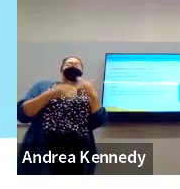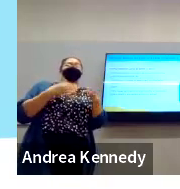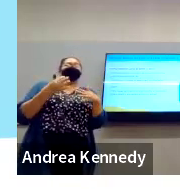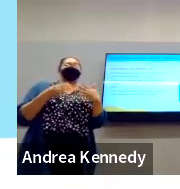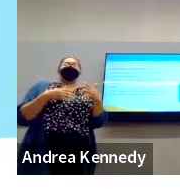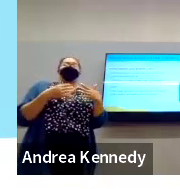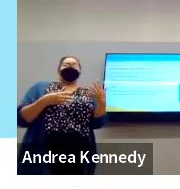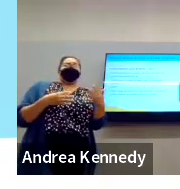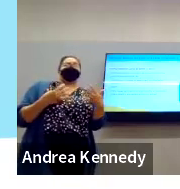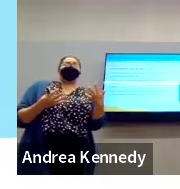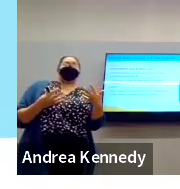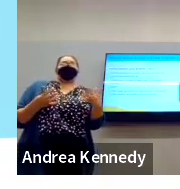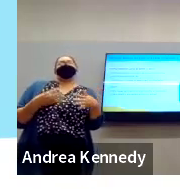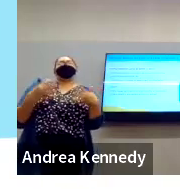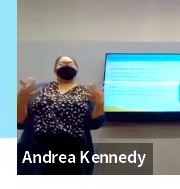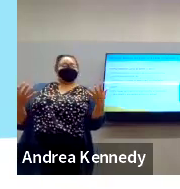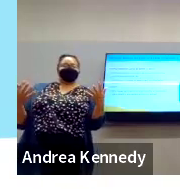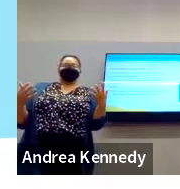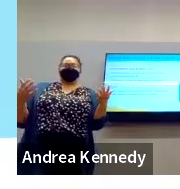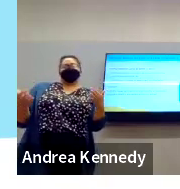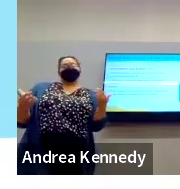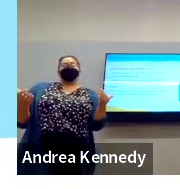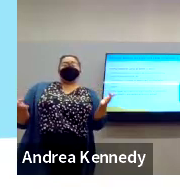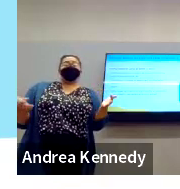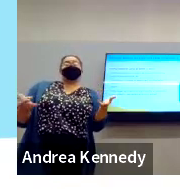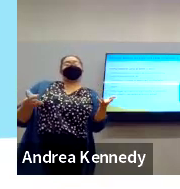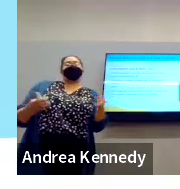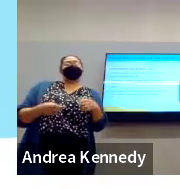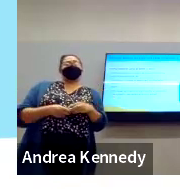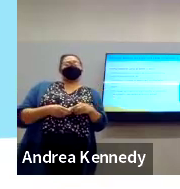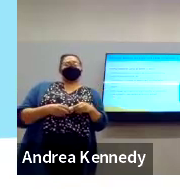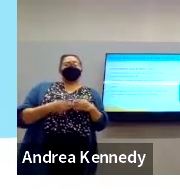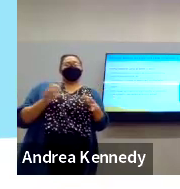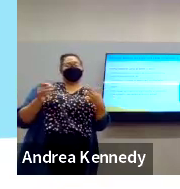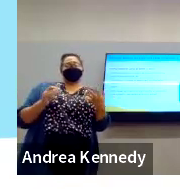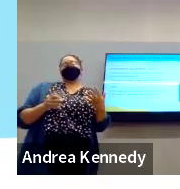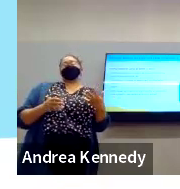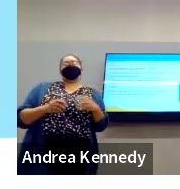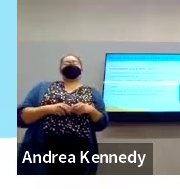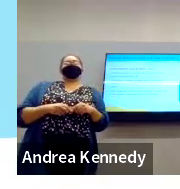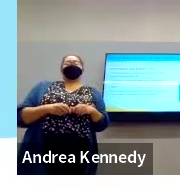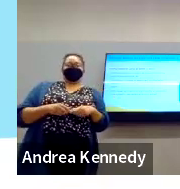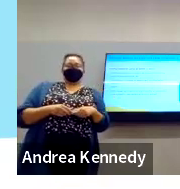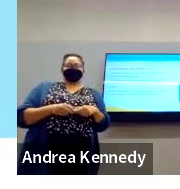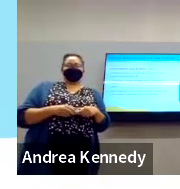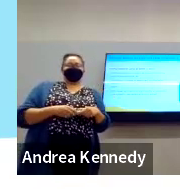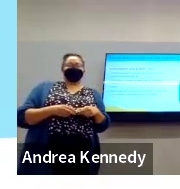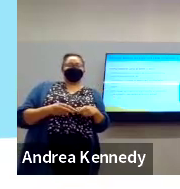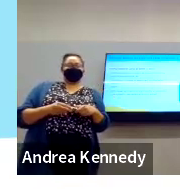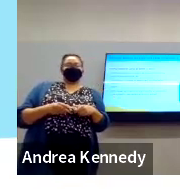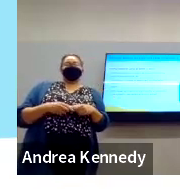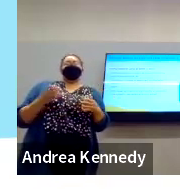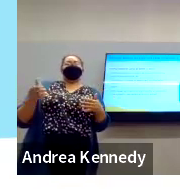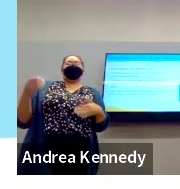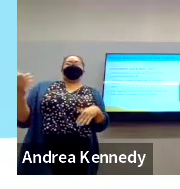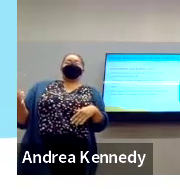So it could go on for some people for like still another year or so, but it just kind of depends when the petition